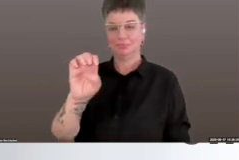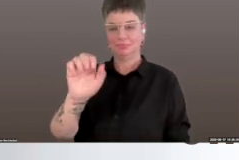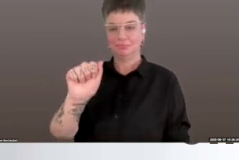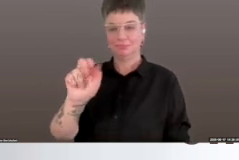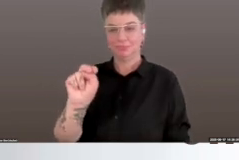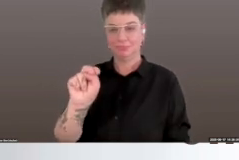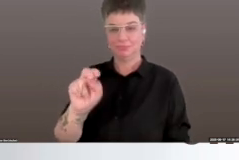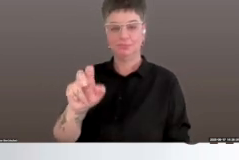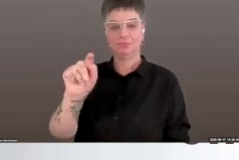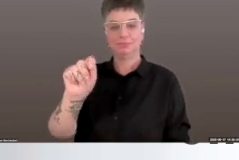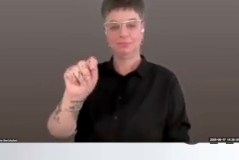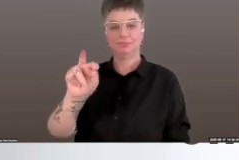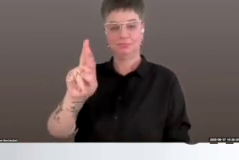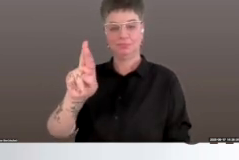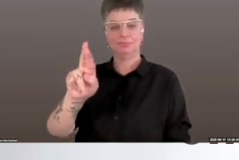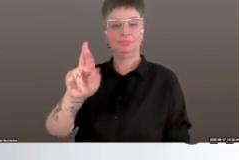Anything on email?